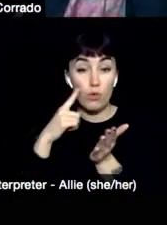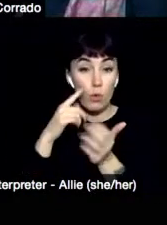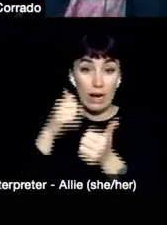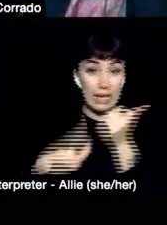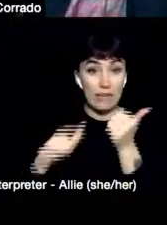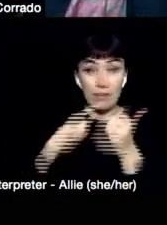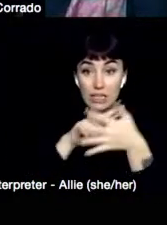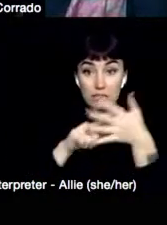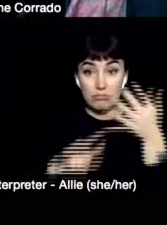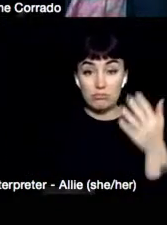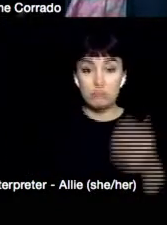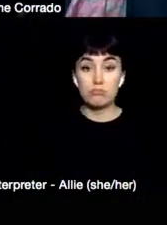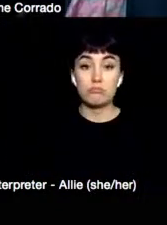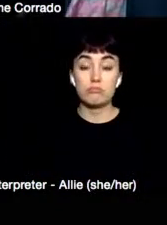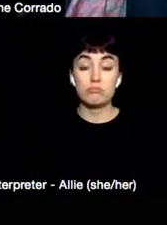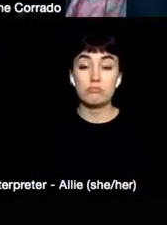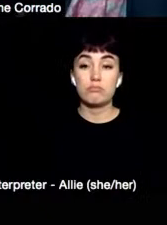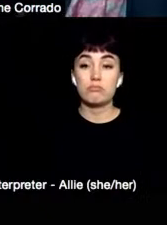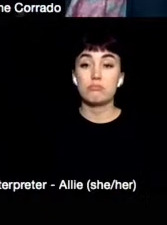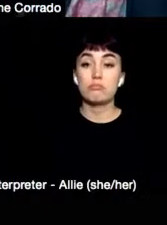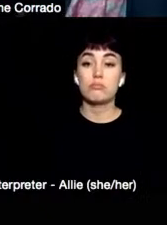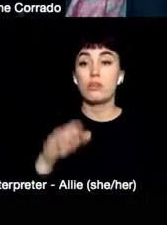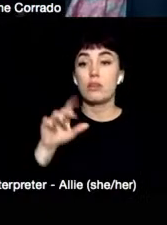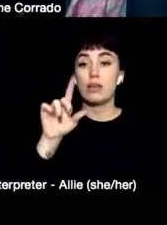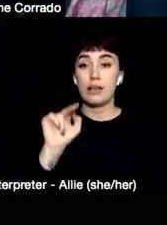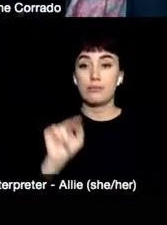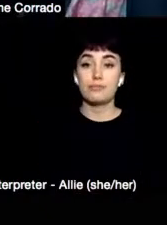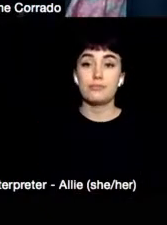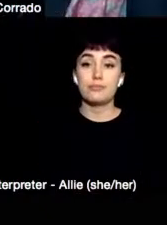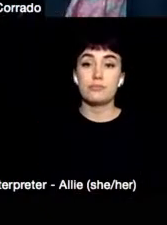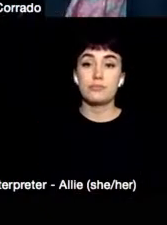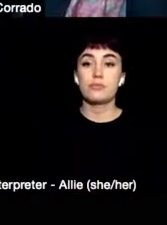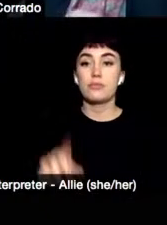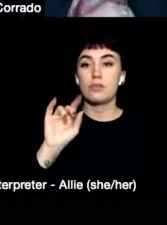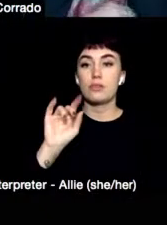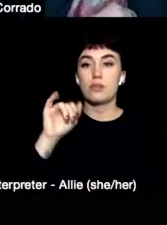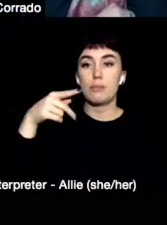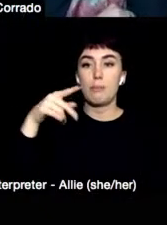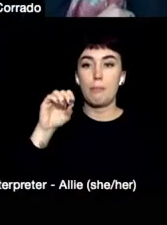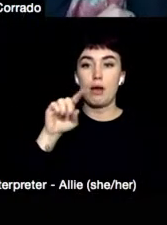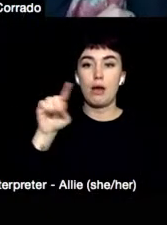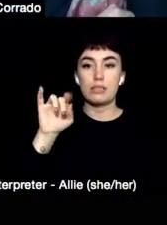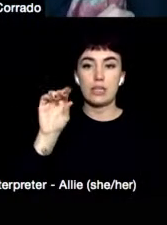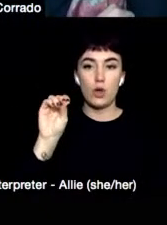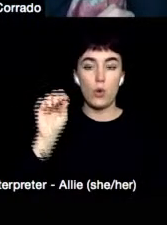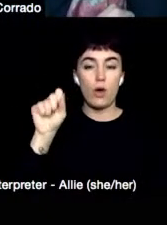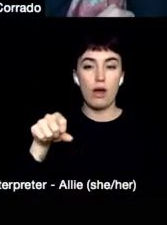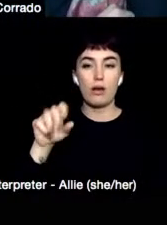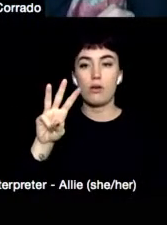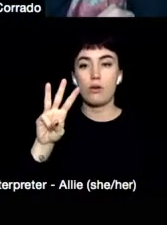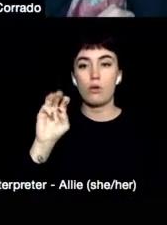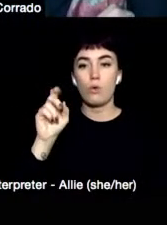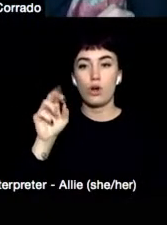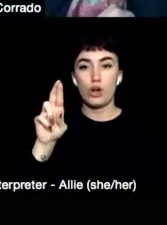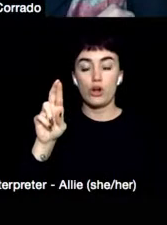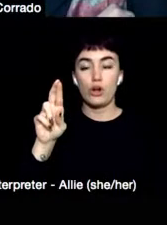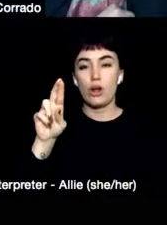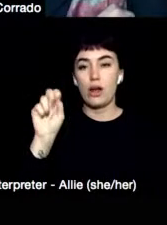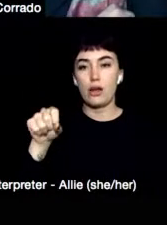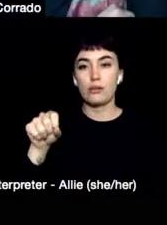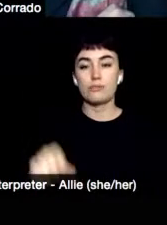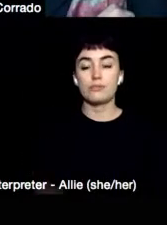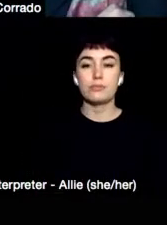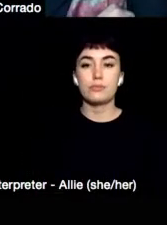these? Hearing none, Dan, please call the roll. Councilmember DePonzio, Aye. Councilmember Werner,